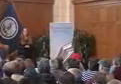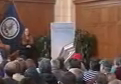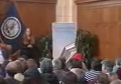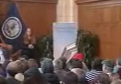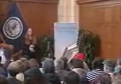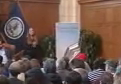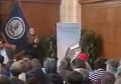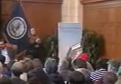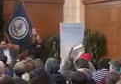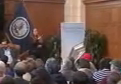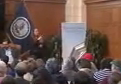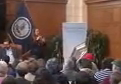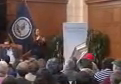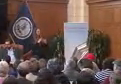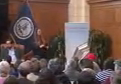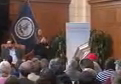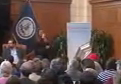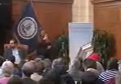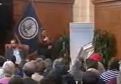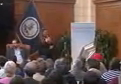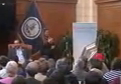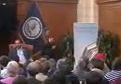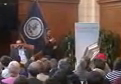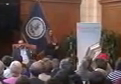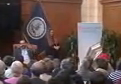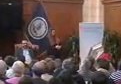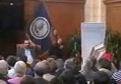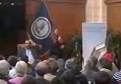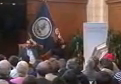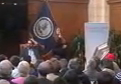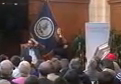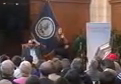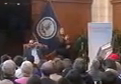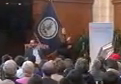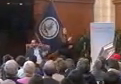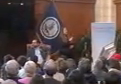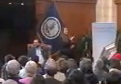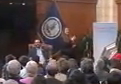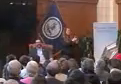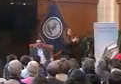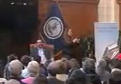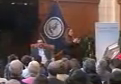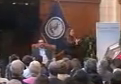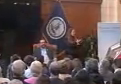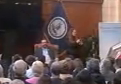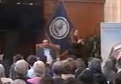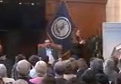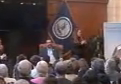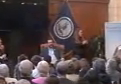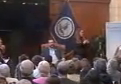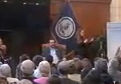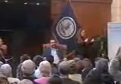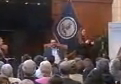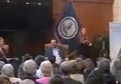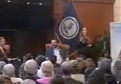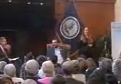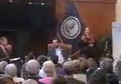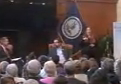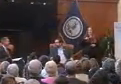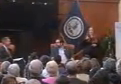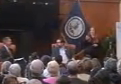Congressman, do you wish to say a few words before I begin with the Inquisition and questions and answers? The Inquisition?